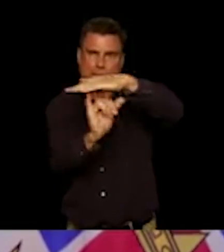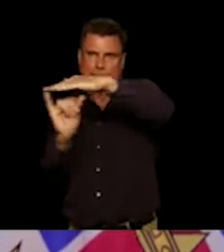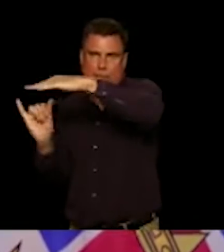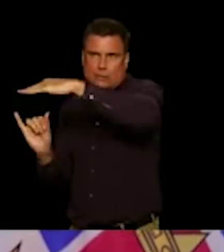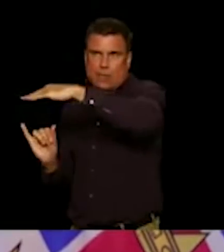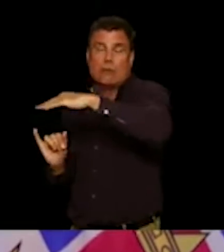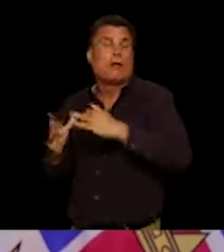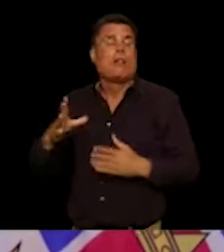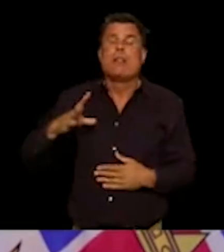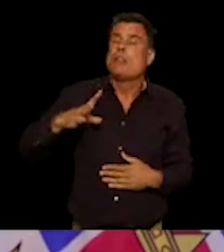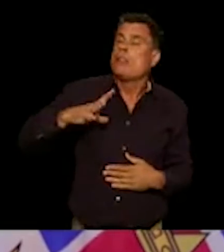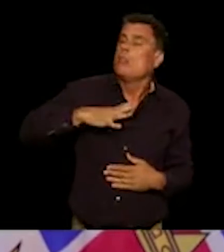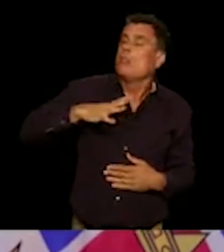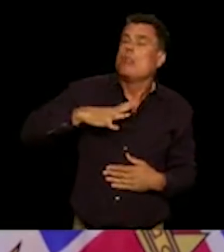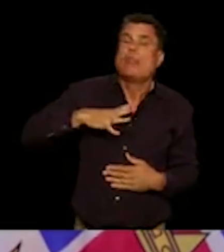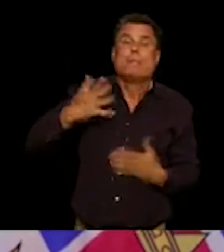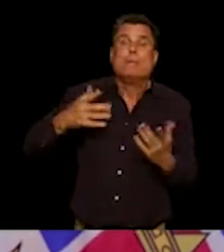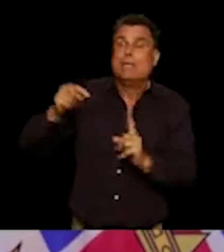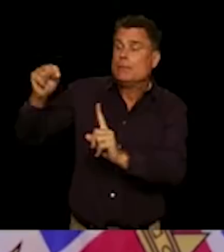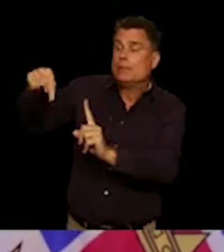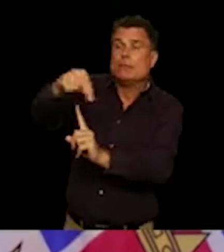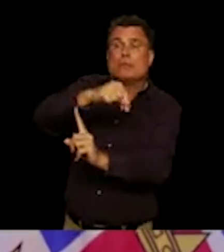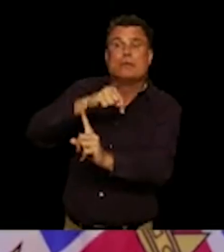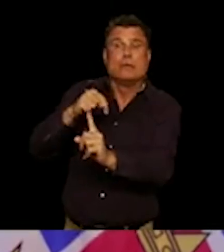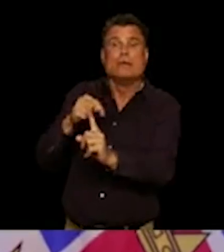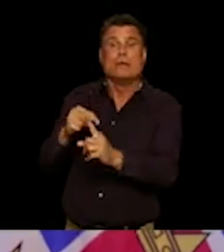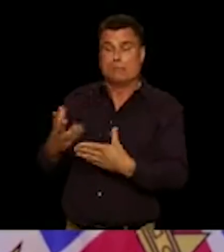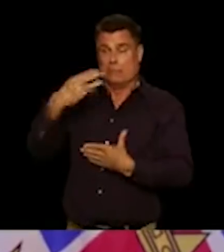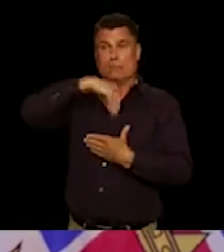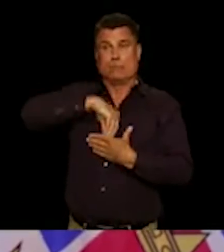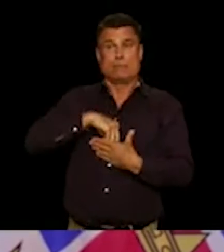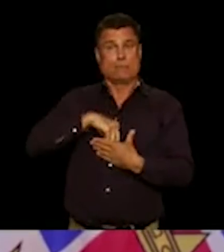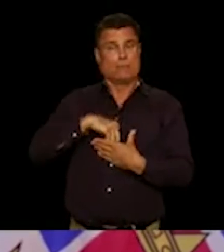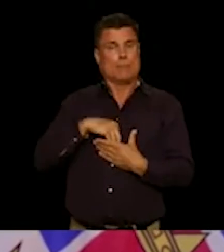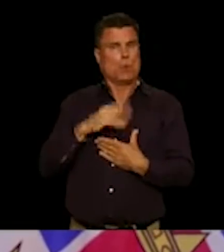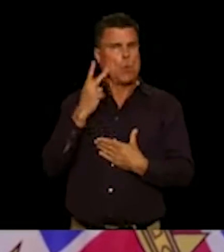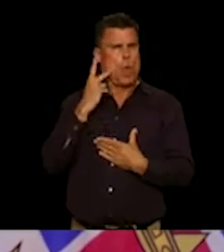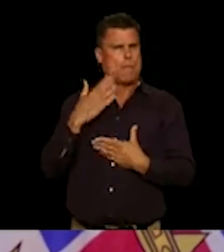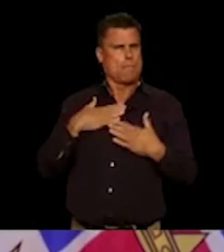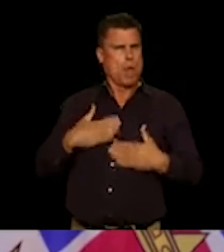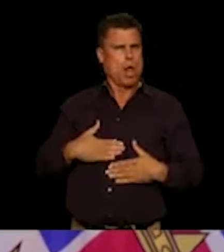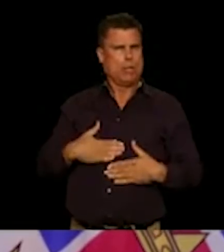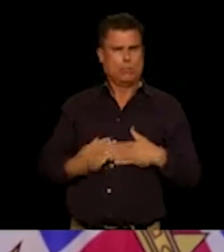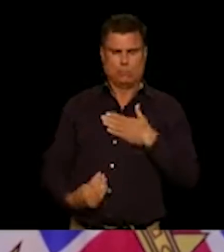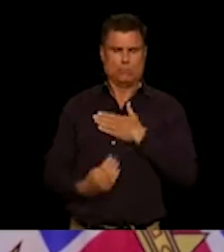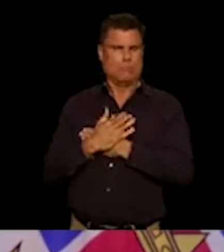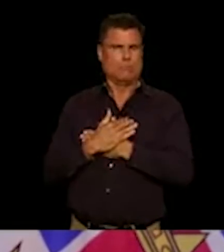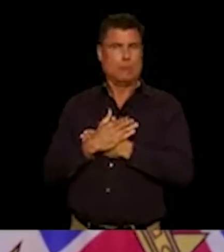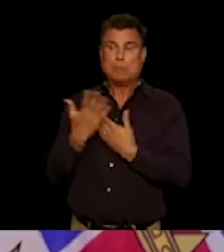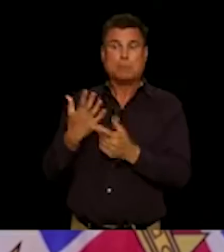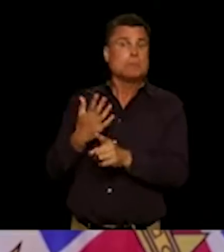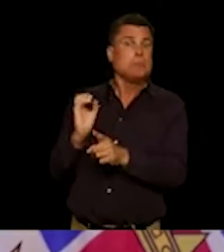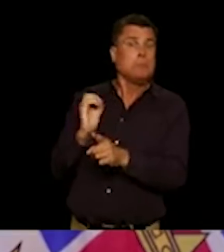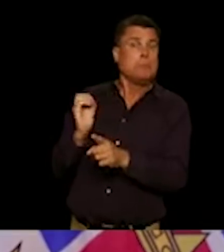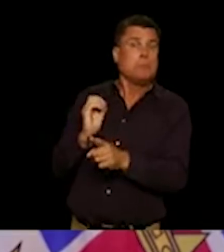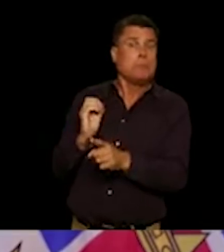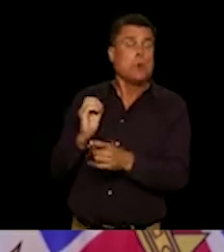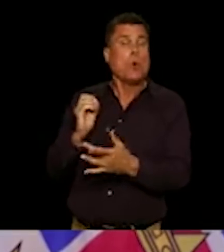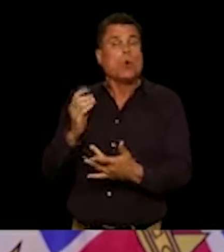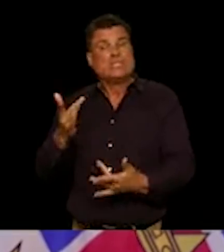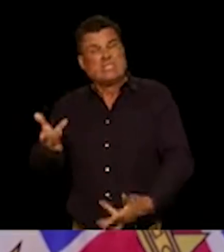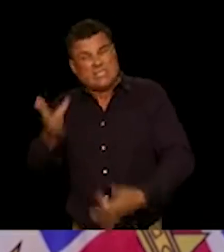for 14 days. That's the incubation period, the period where they might become sick. And this is how we break those chains of